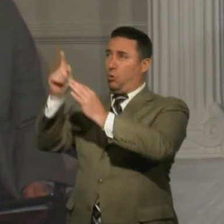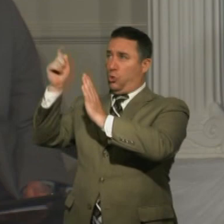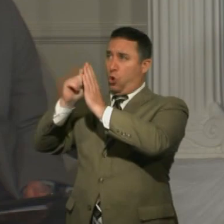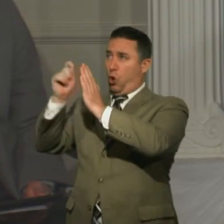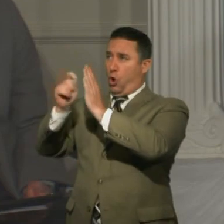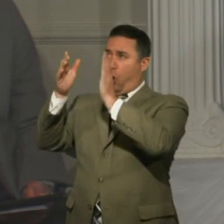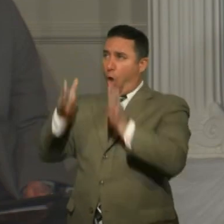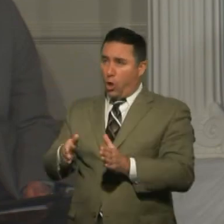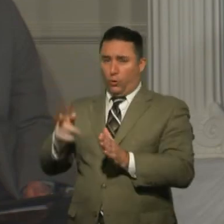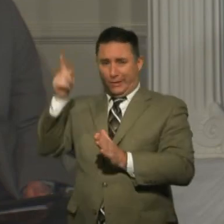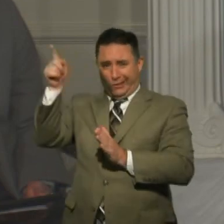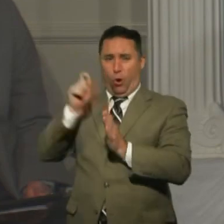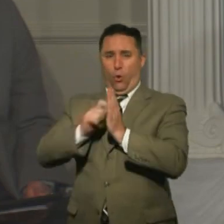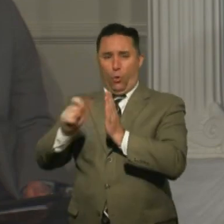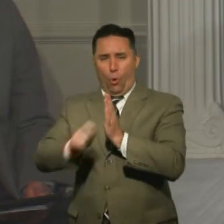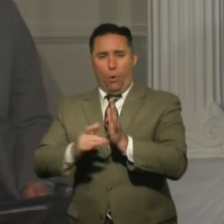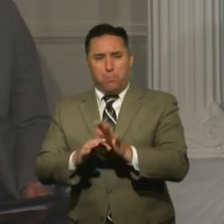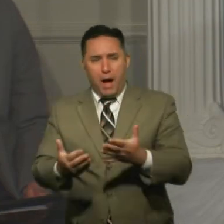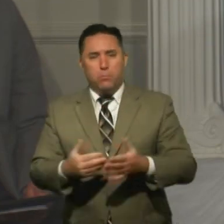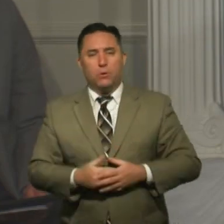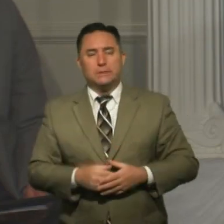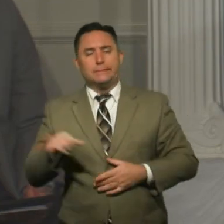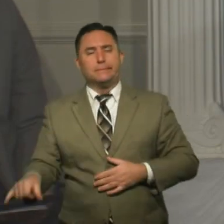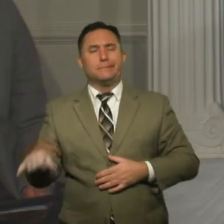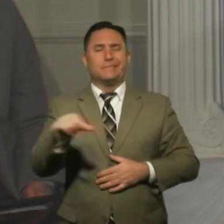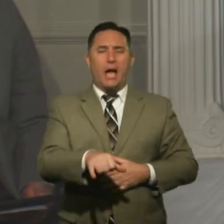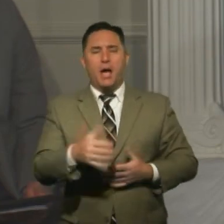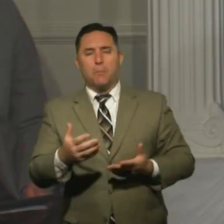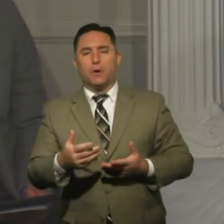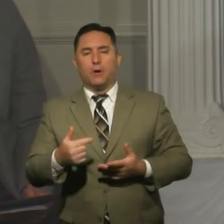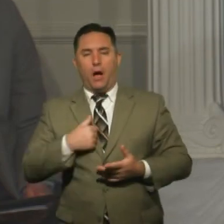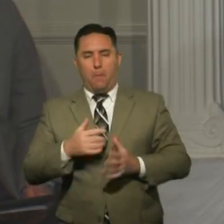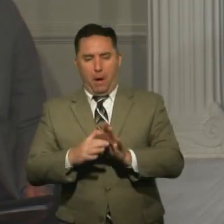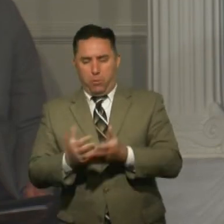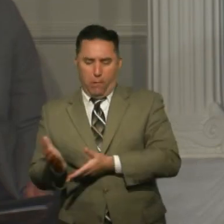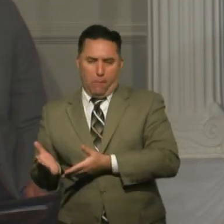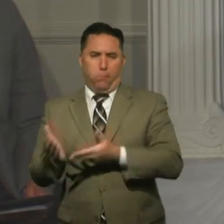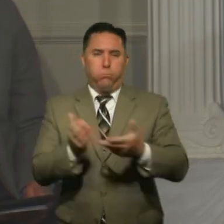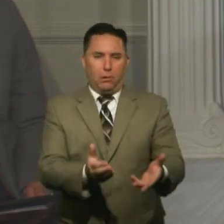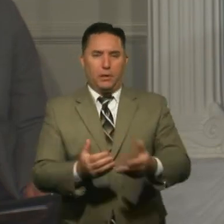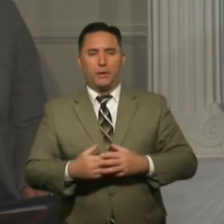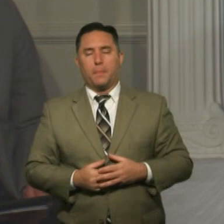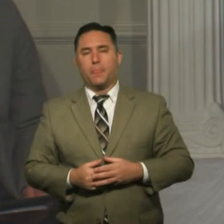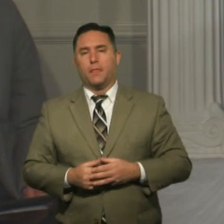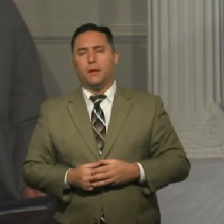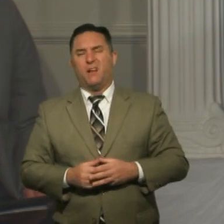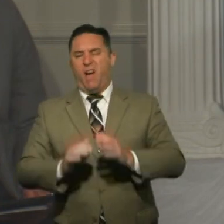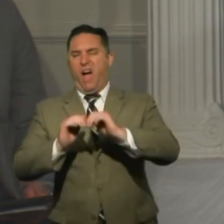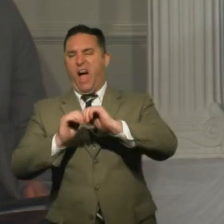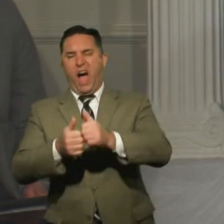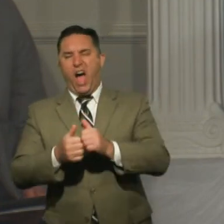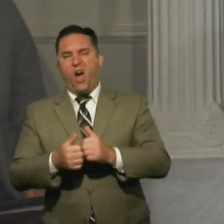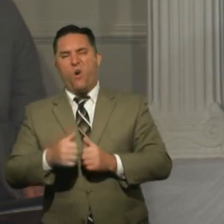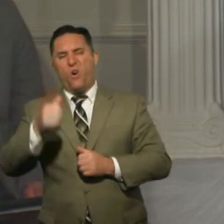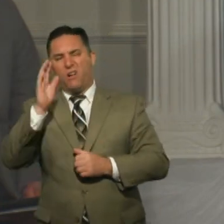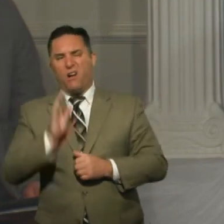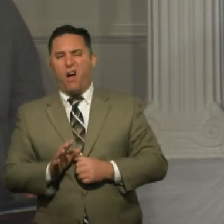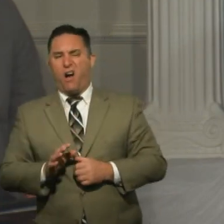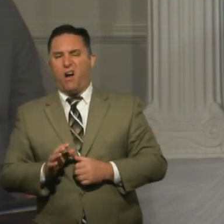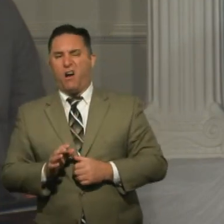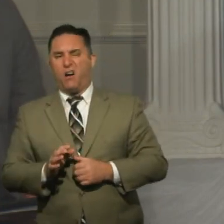wrote the Bible? Just as much or more as I carry the Bible. So how can we get God